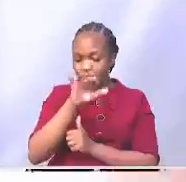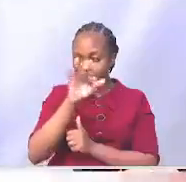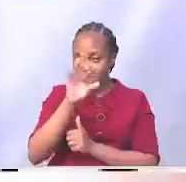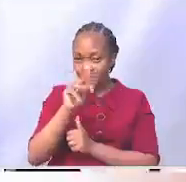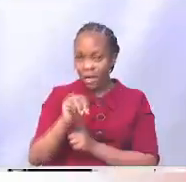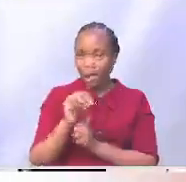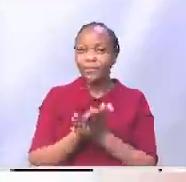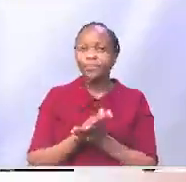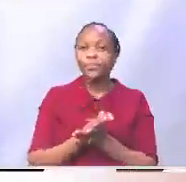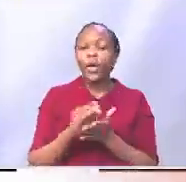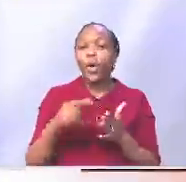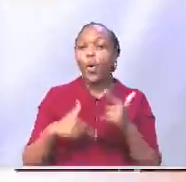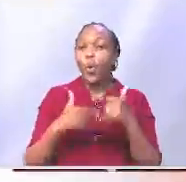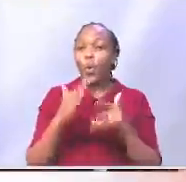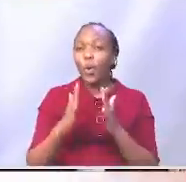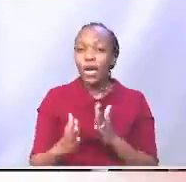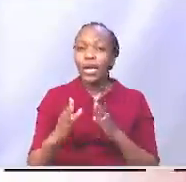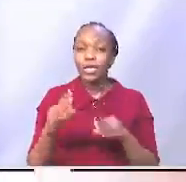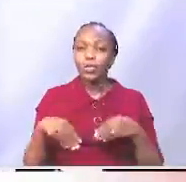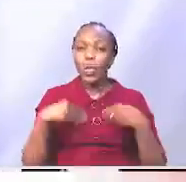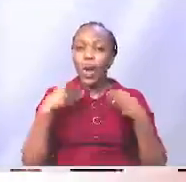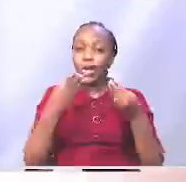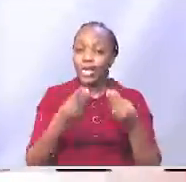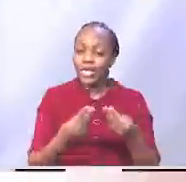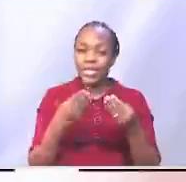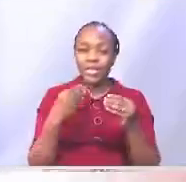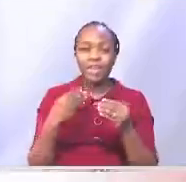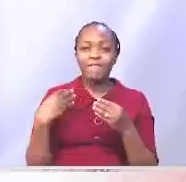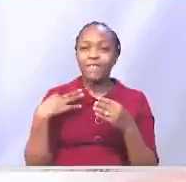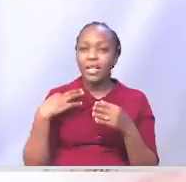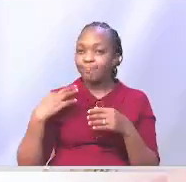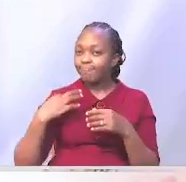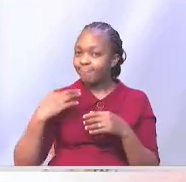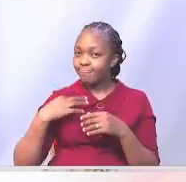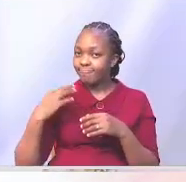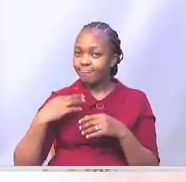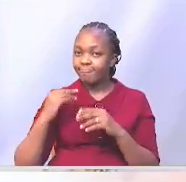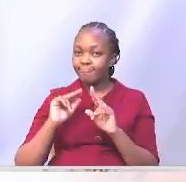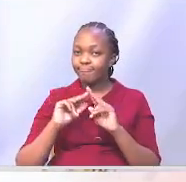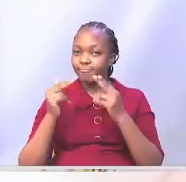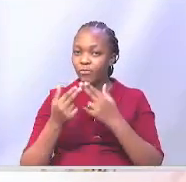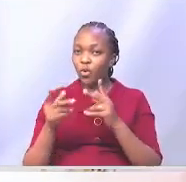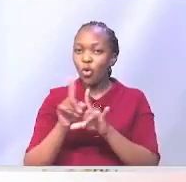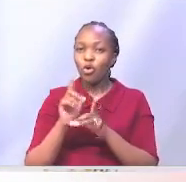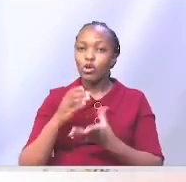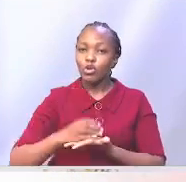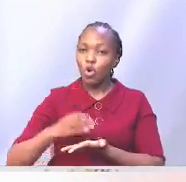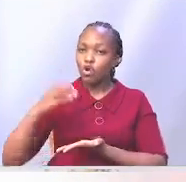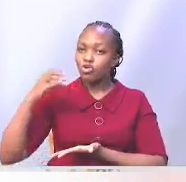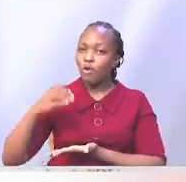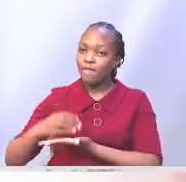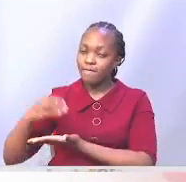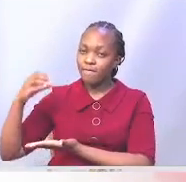the winners in each category walked away with training kits and a personalized trophy.